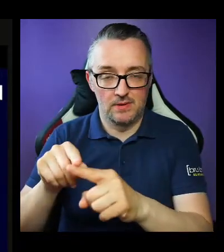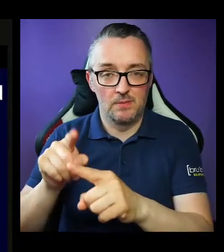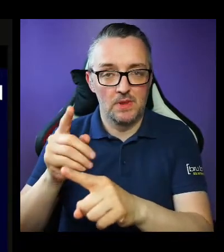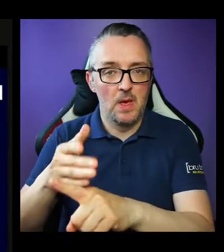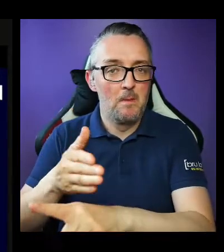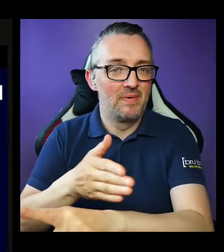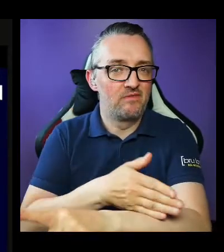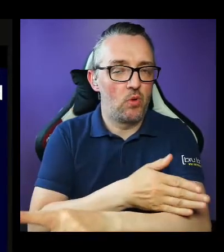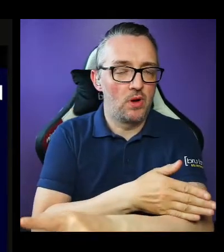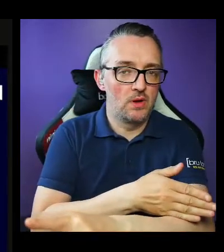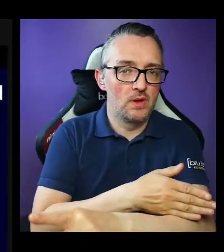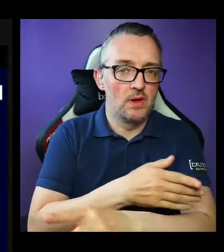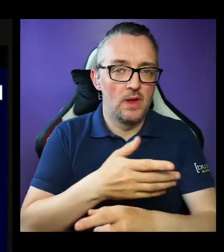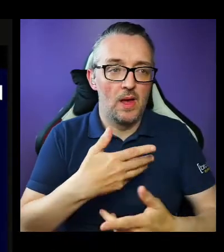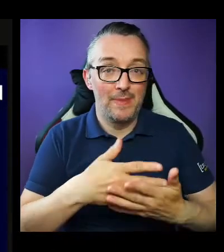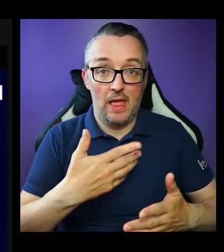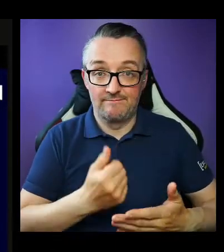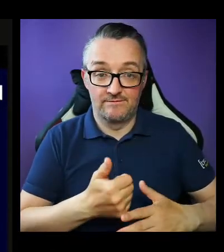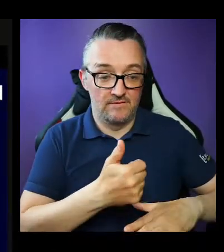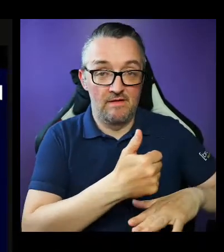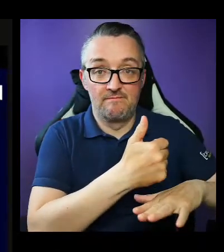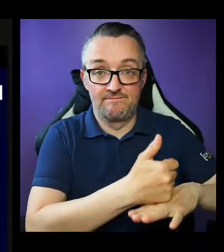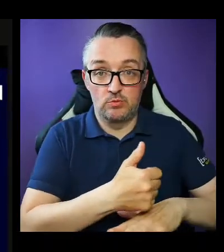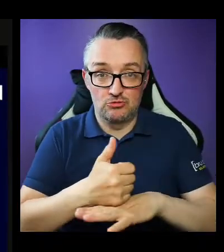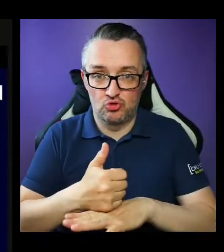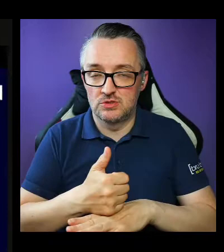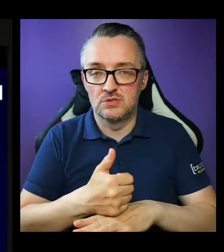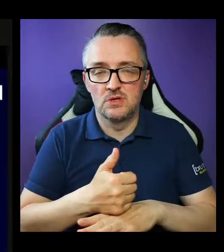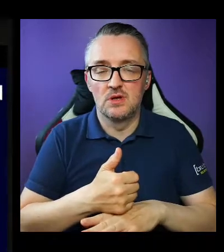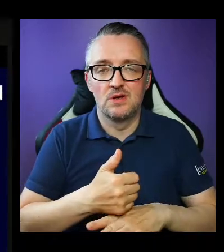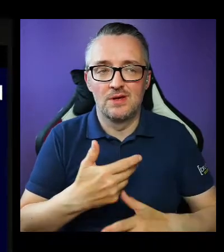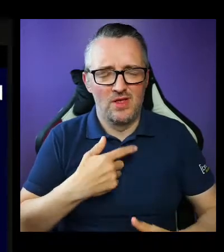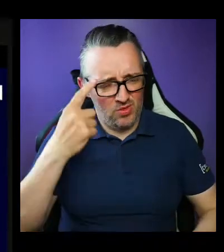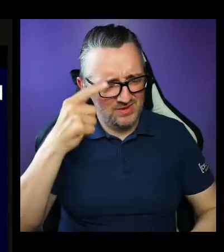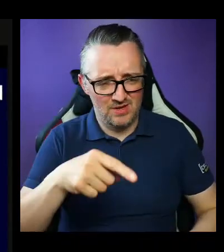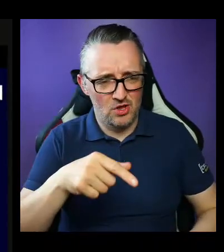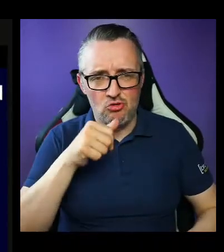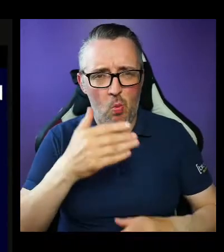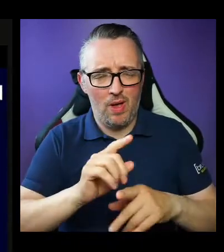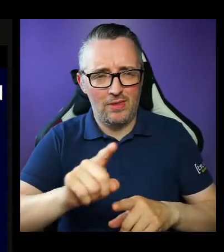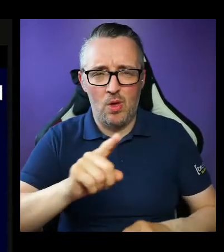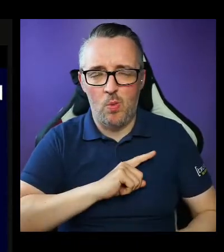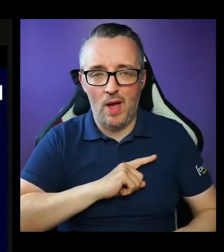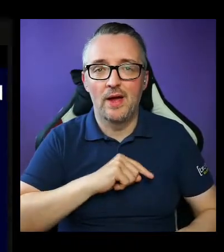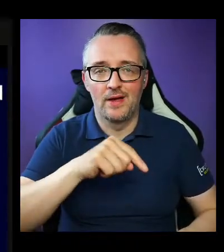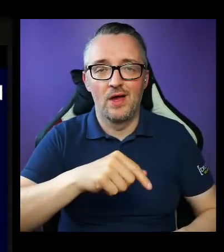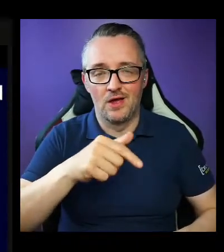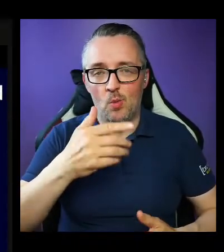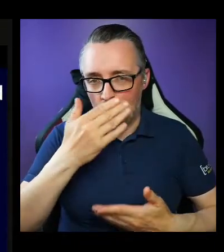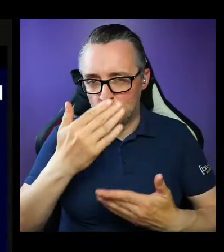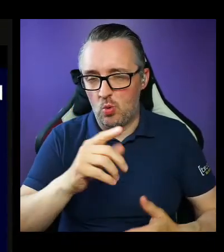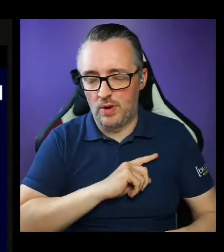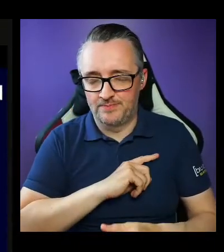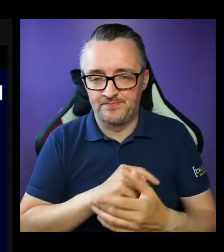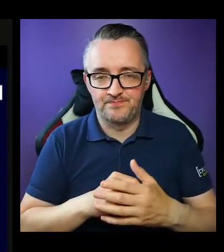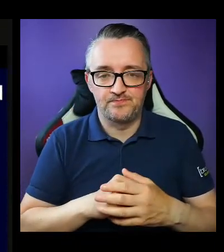of the foundations that caused some of the misconceptions that we had later on. So if